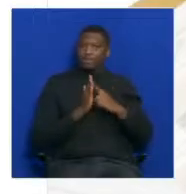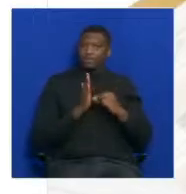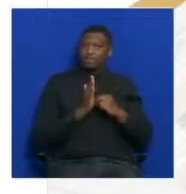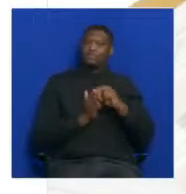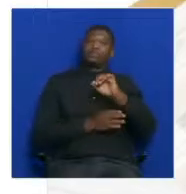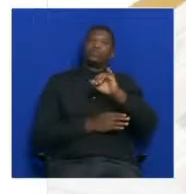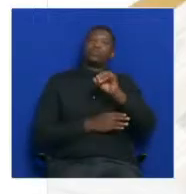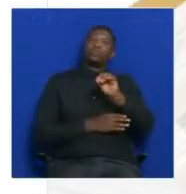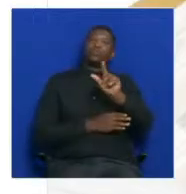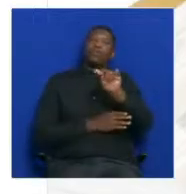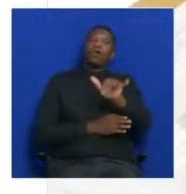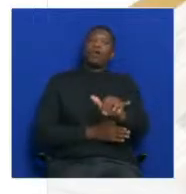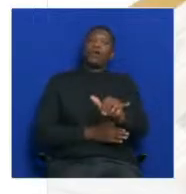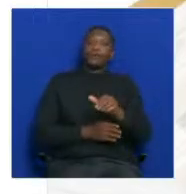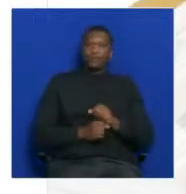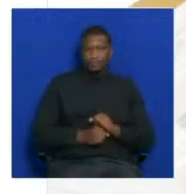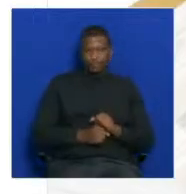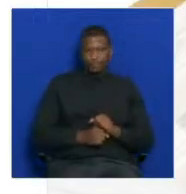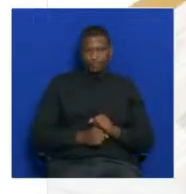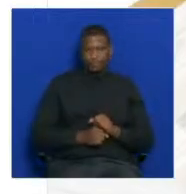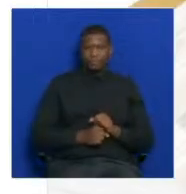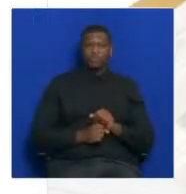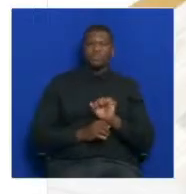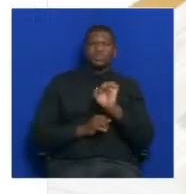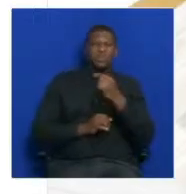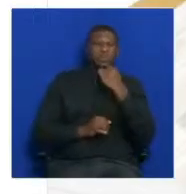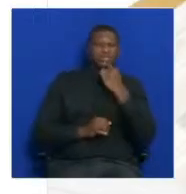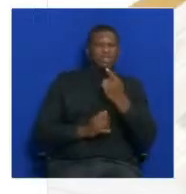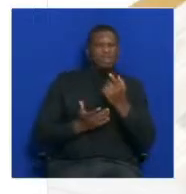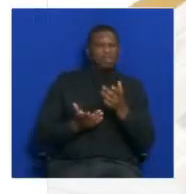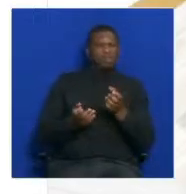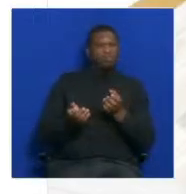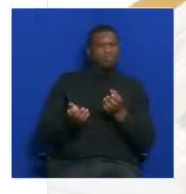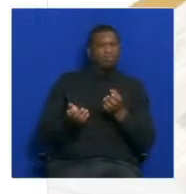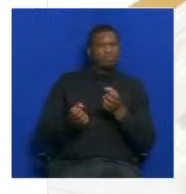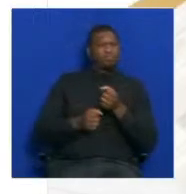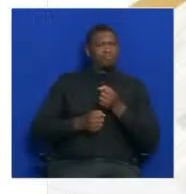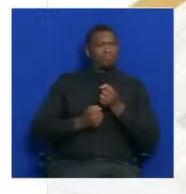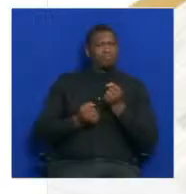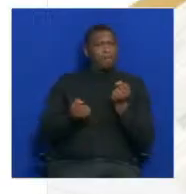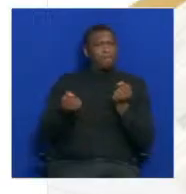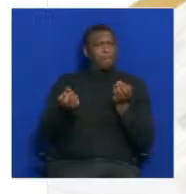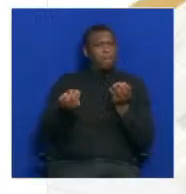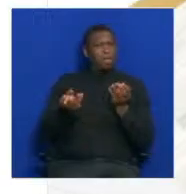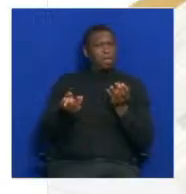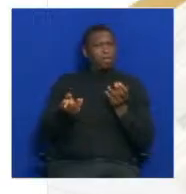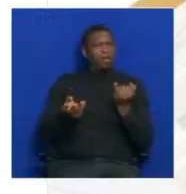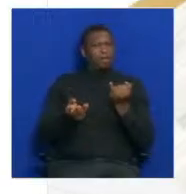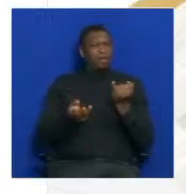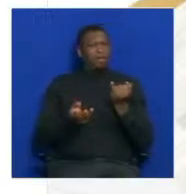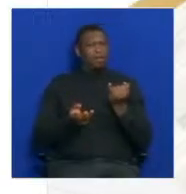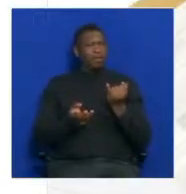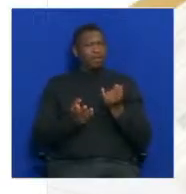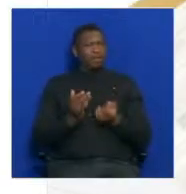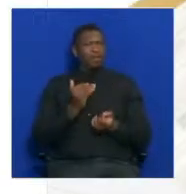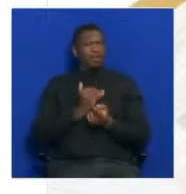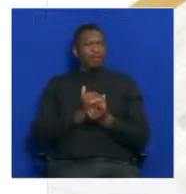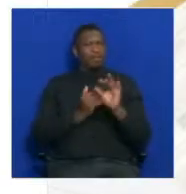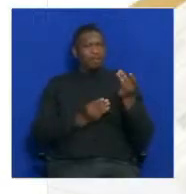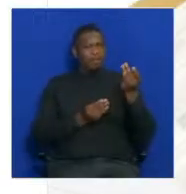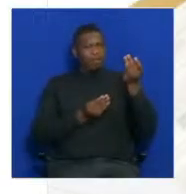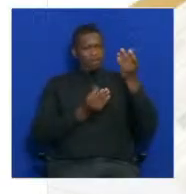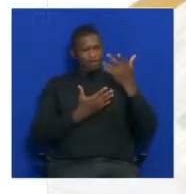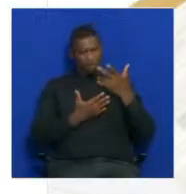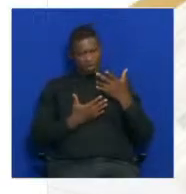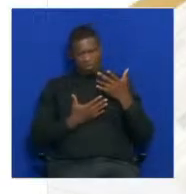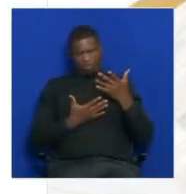the passive voice. You say you were informed that they had been instructed